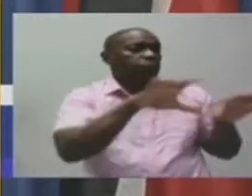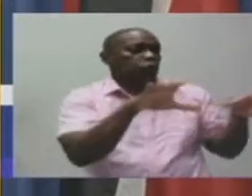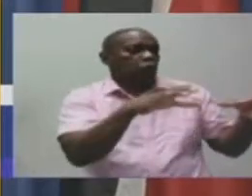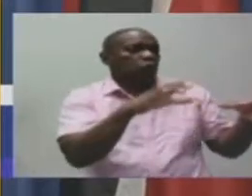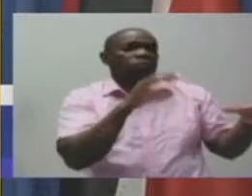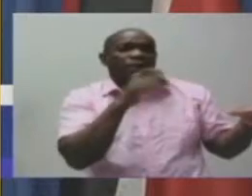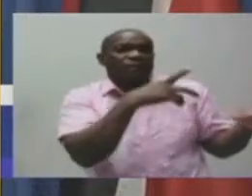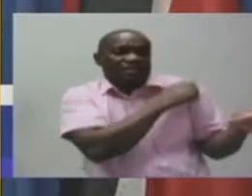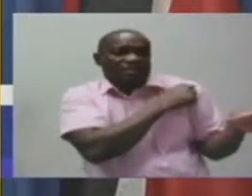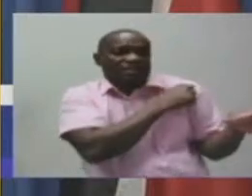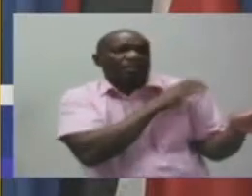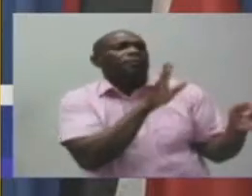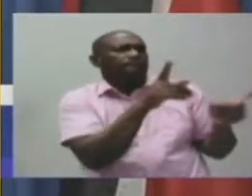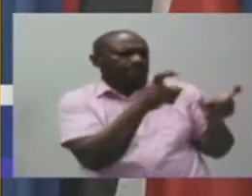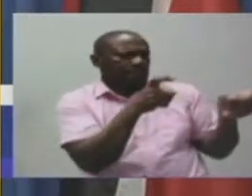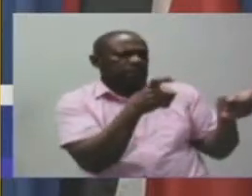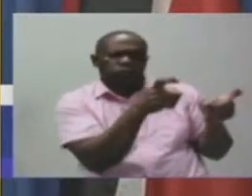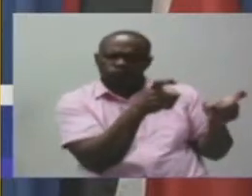And